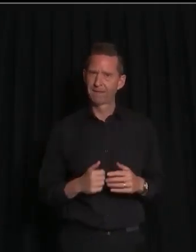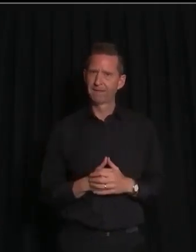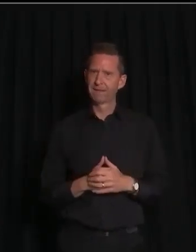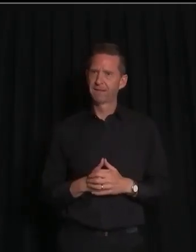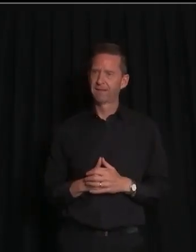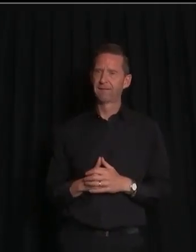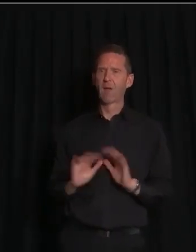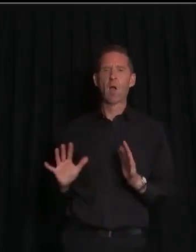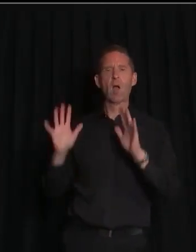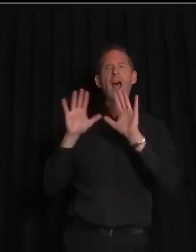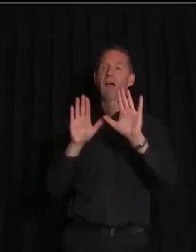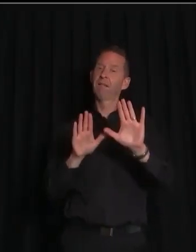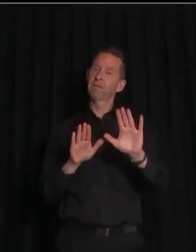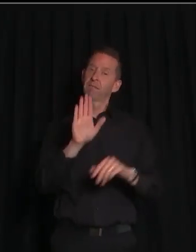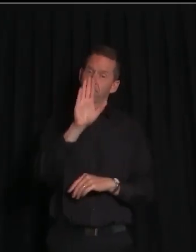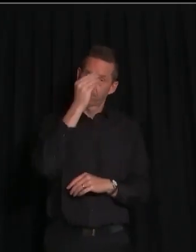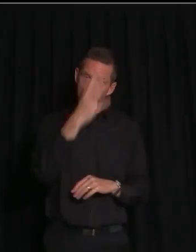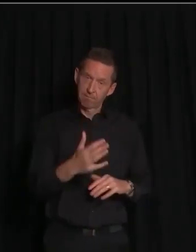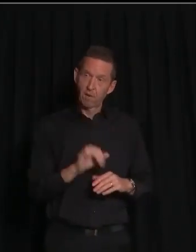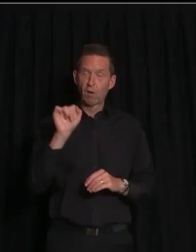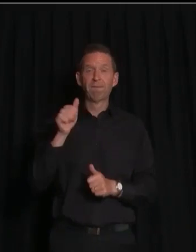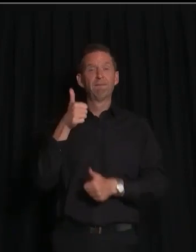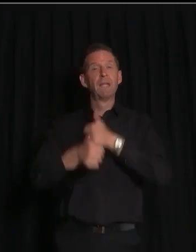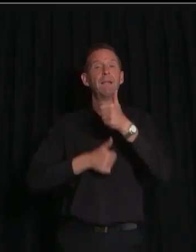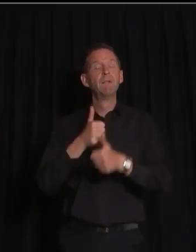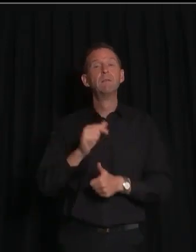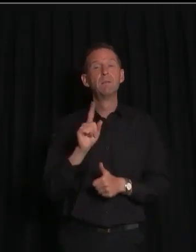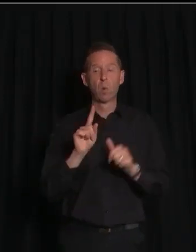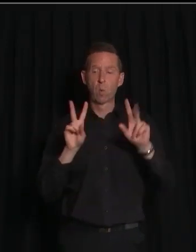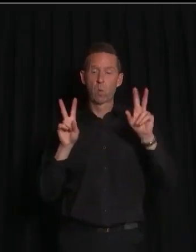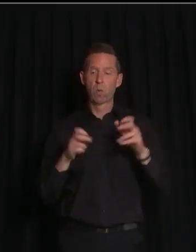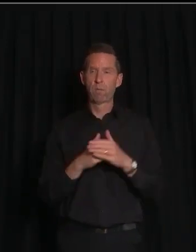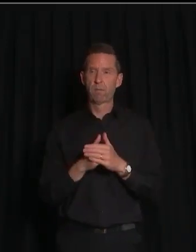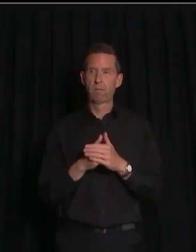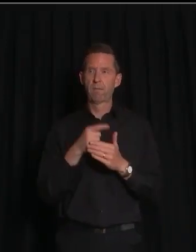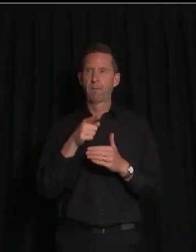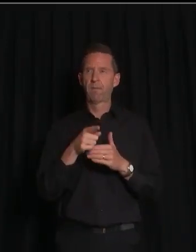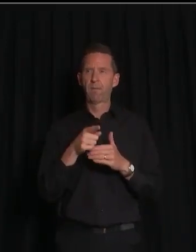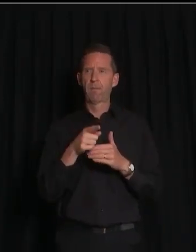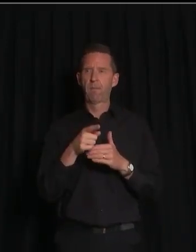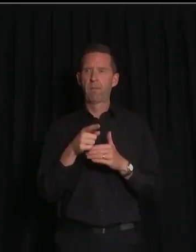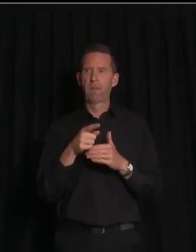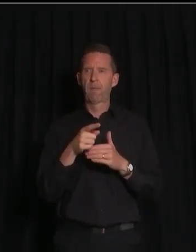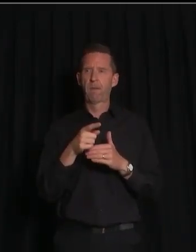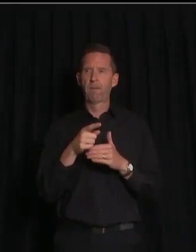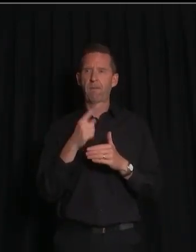Wait. Her favorite one is called The Abominable Dr.